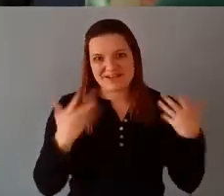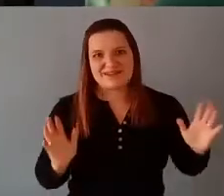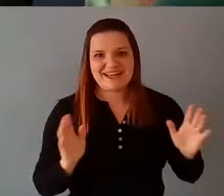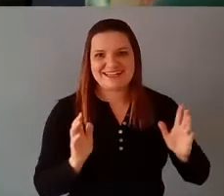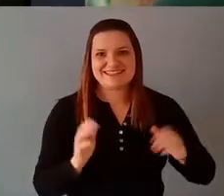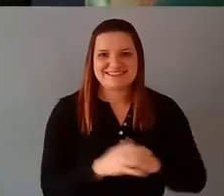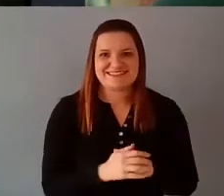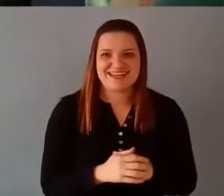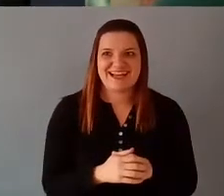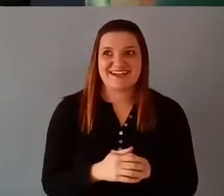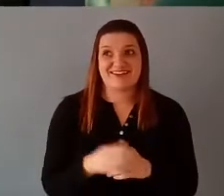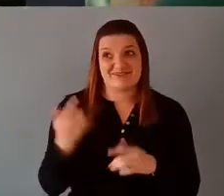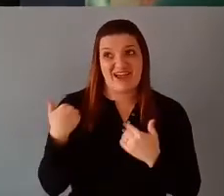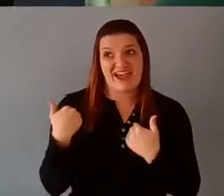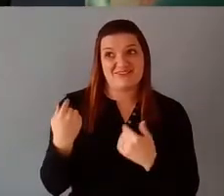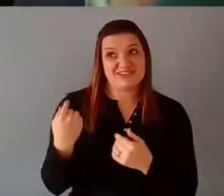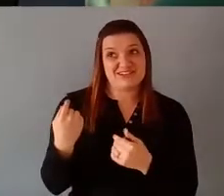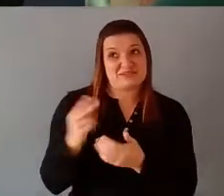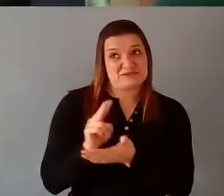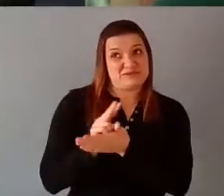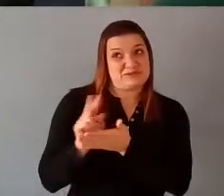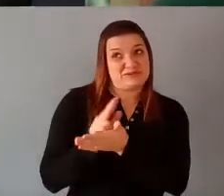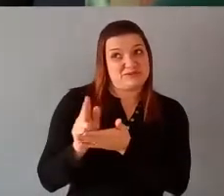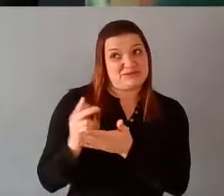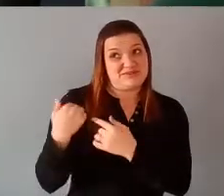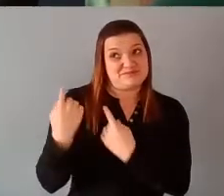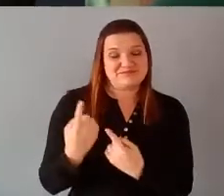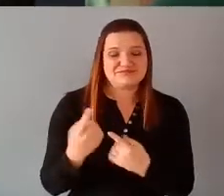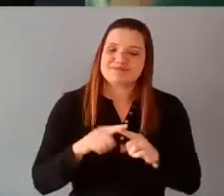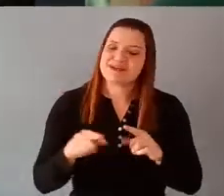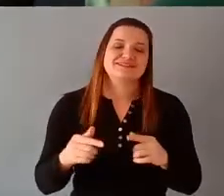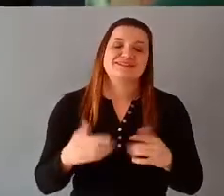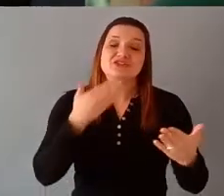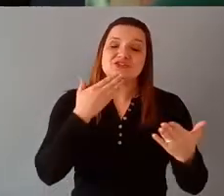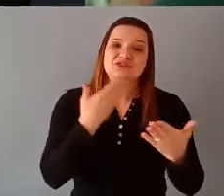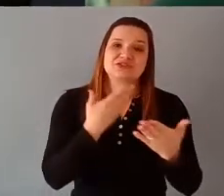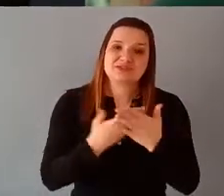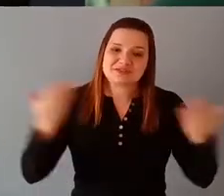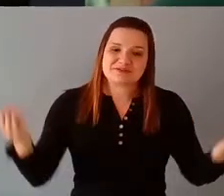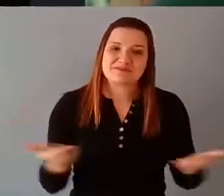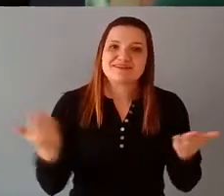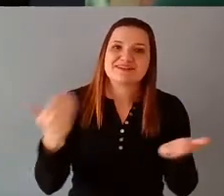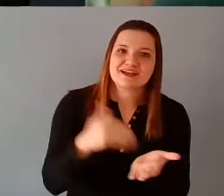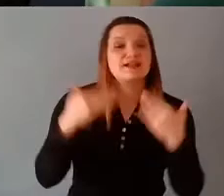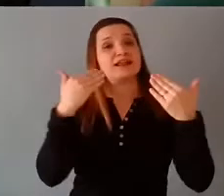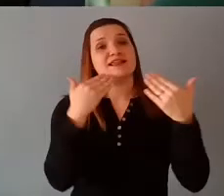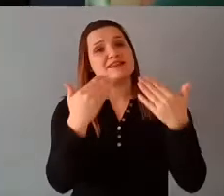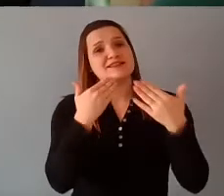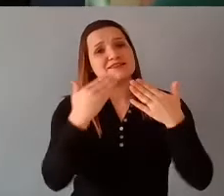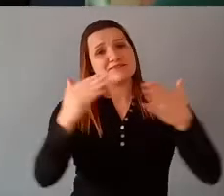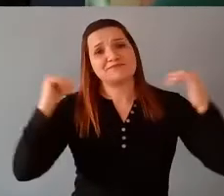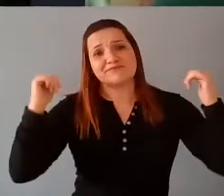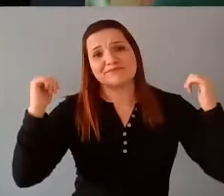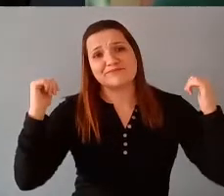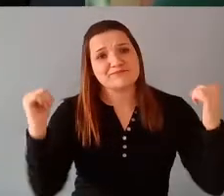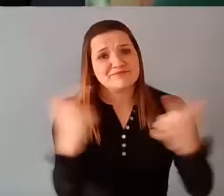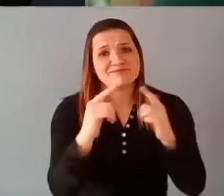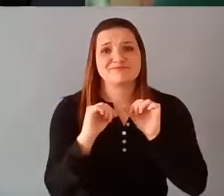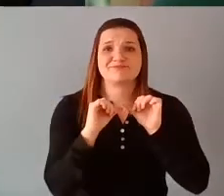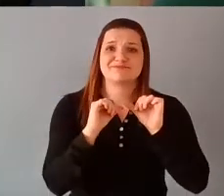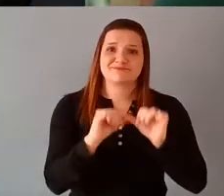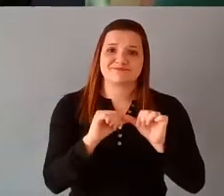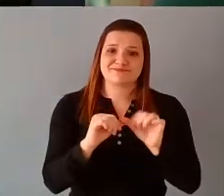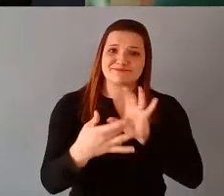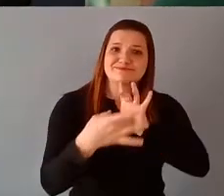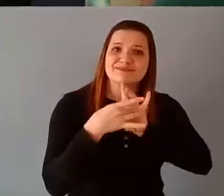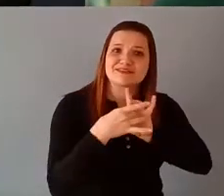ago. So anyway, it's good to be back, and thank you all for continuing to stay connected with